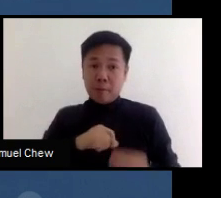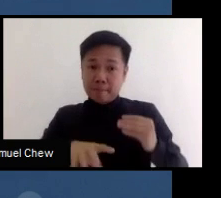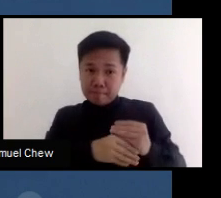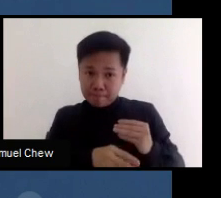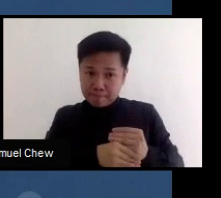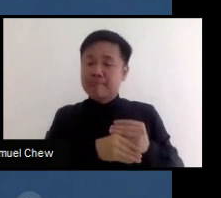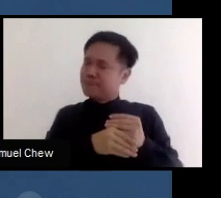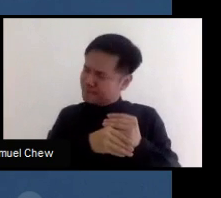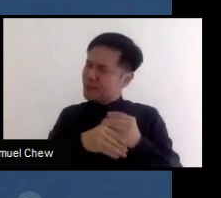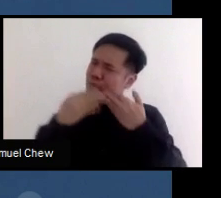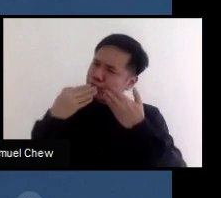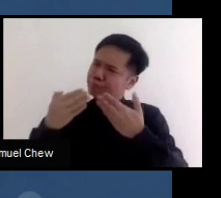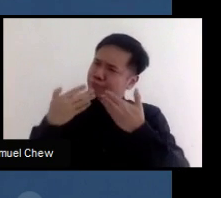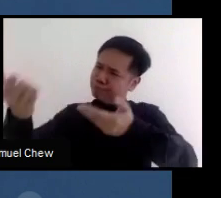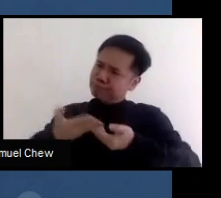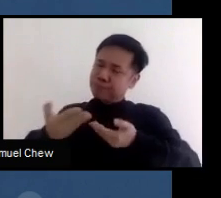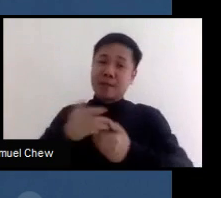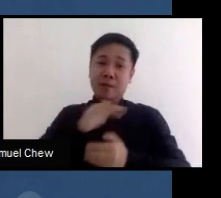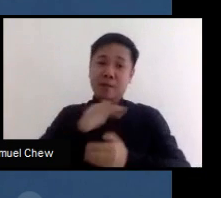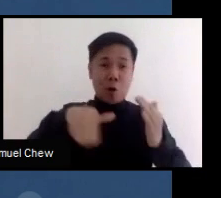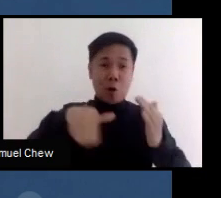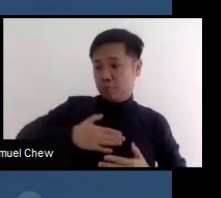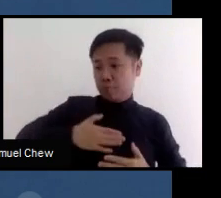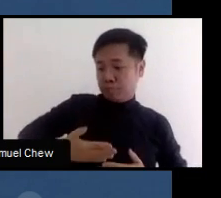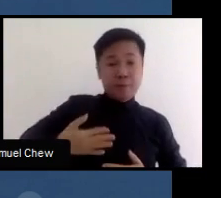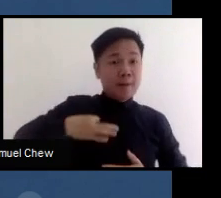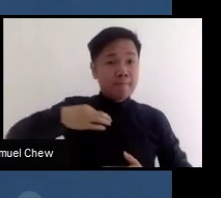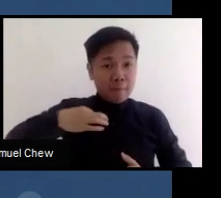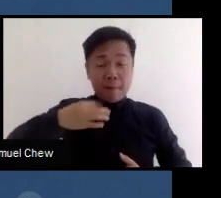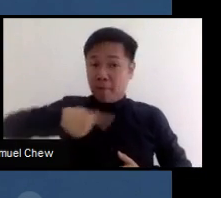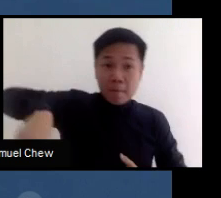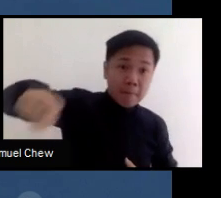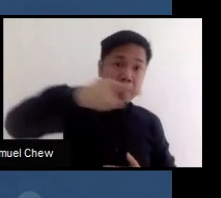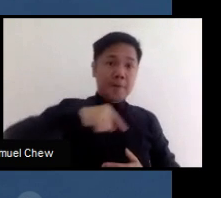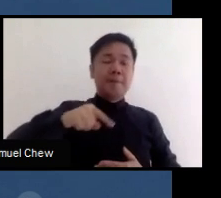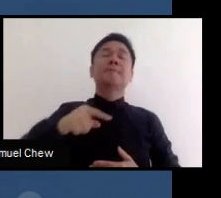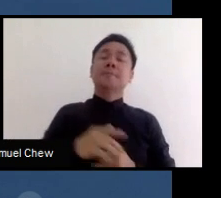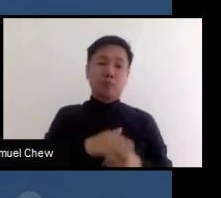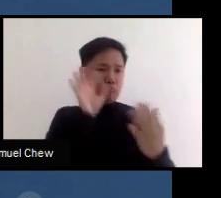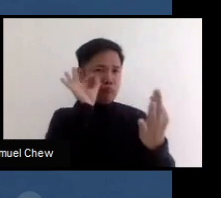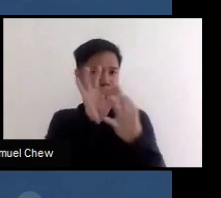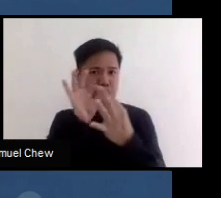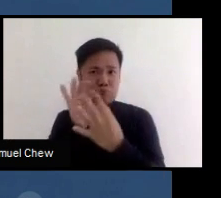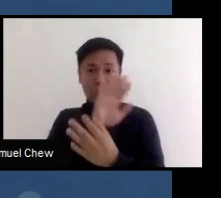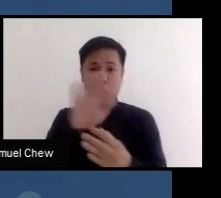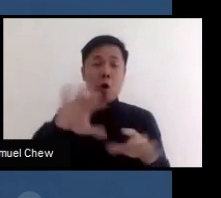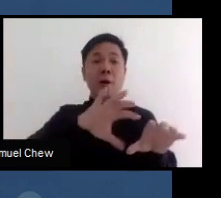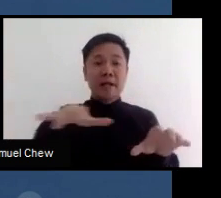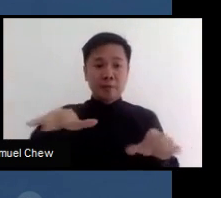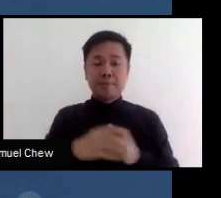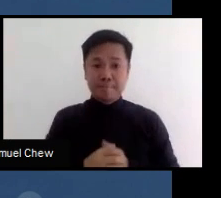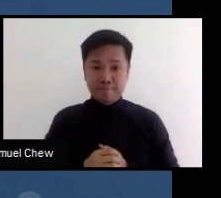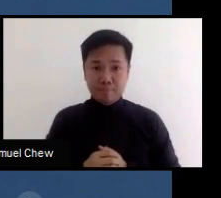whole framework is voluntary and as nationally appropriate, we acknowledge the